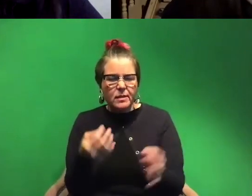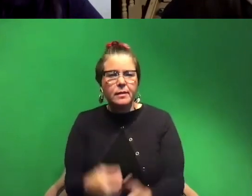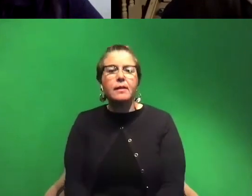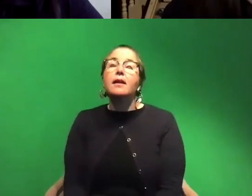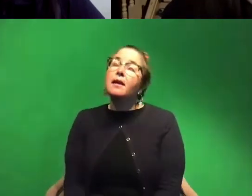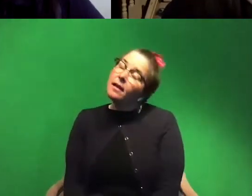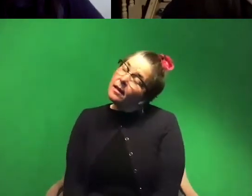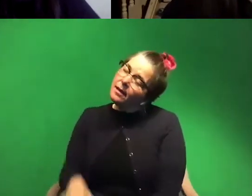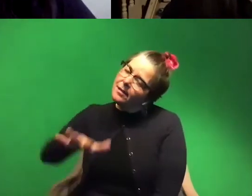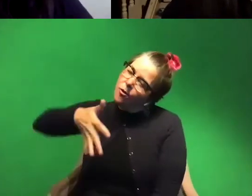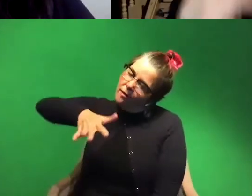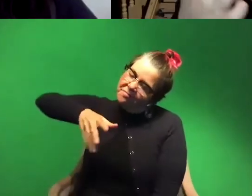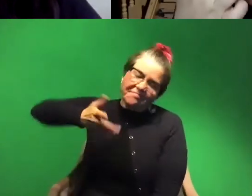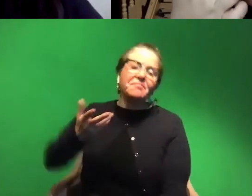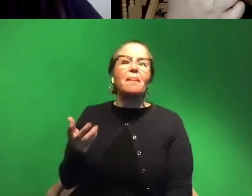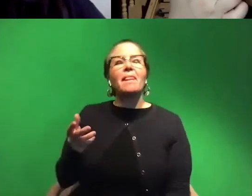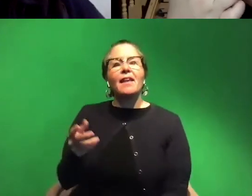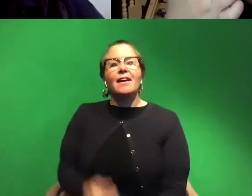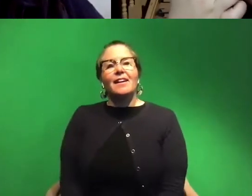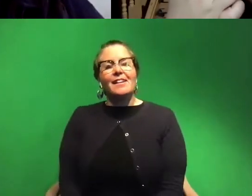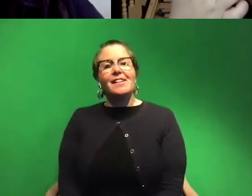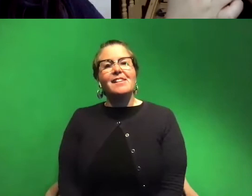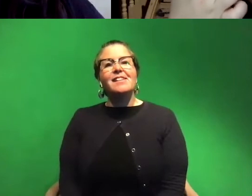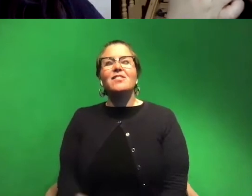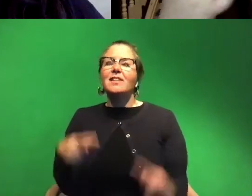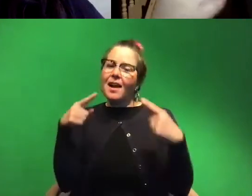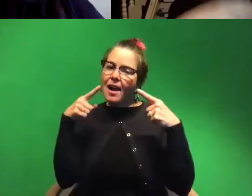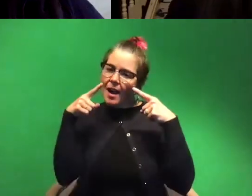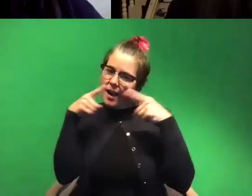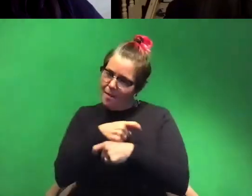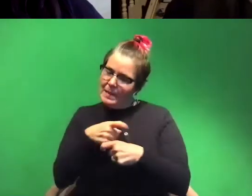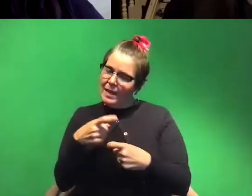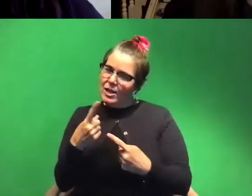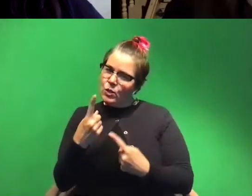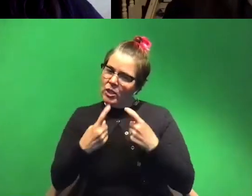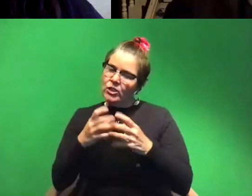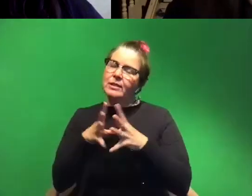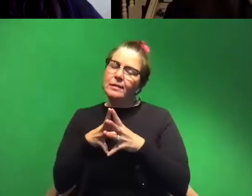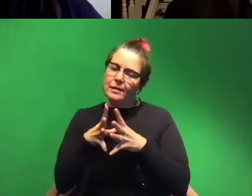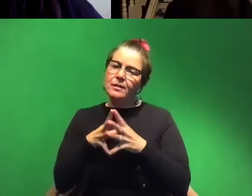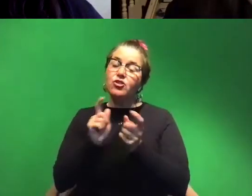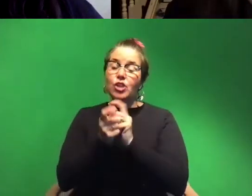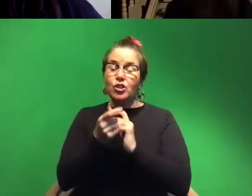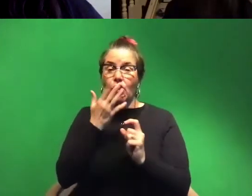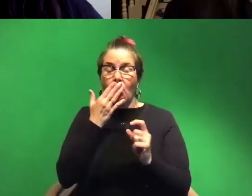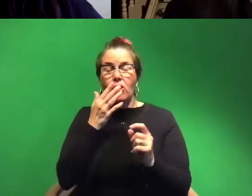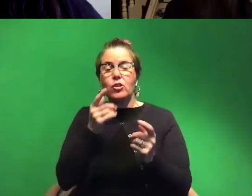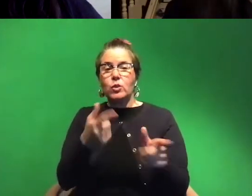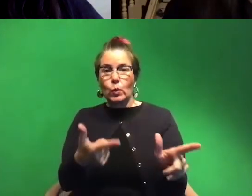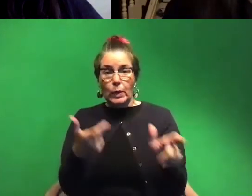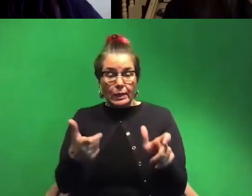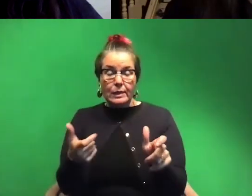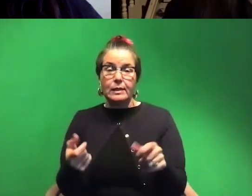Yeah, sort of. So this is a complicated question. So the changing colors so quickly